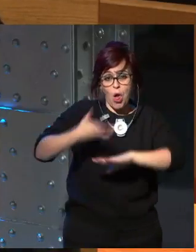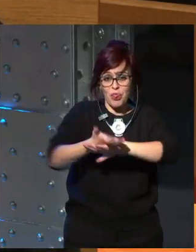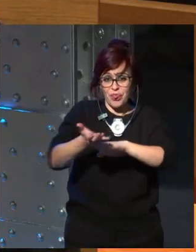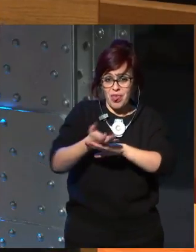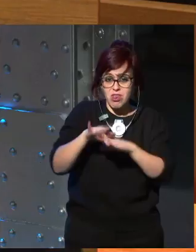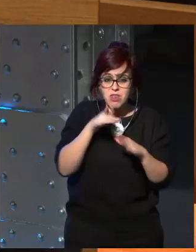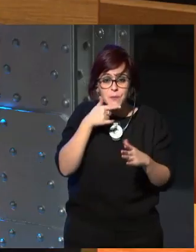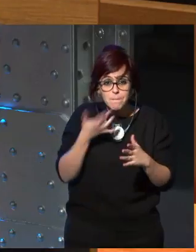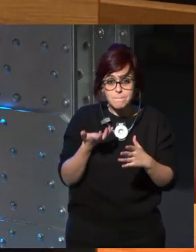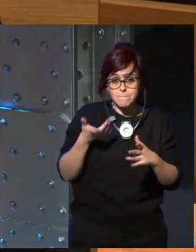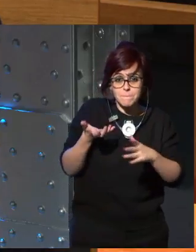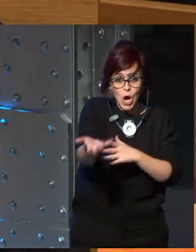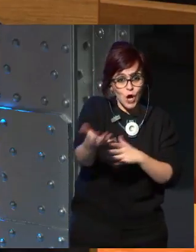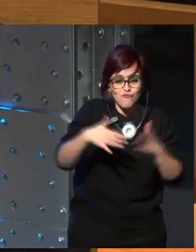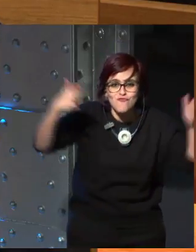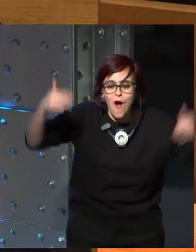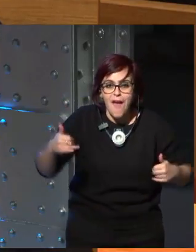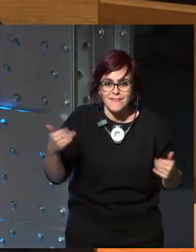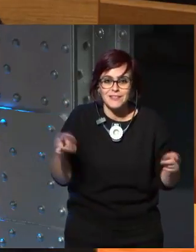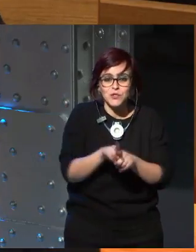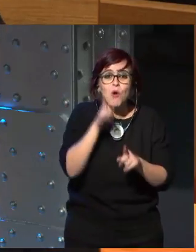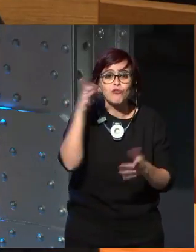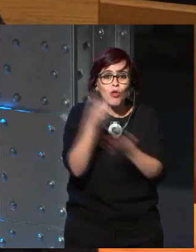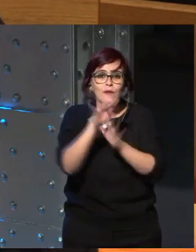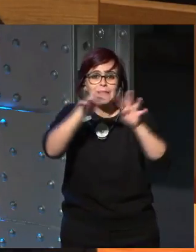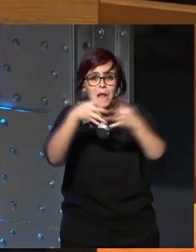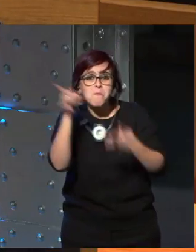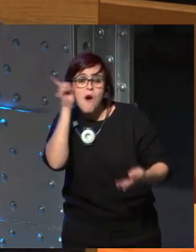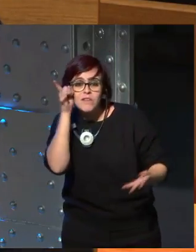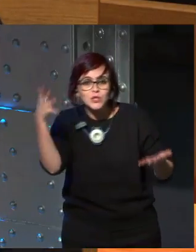home because everything is available on the internet.